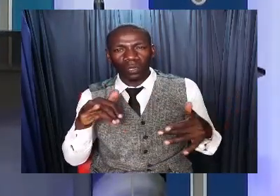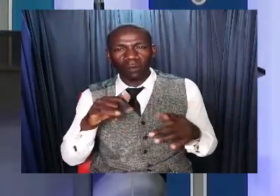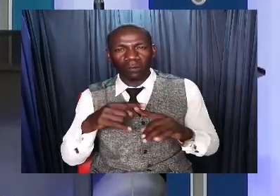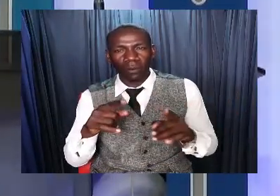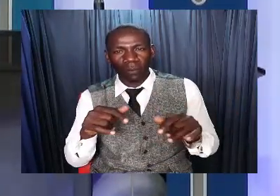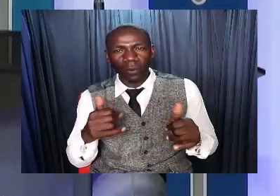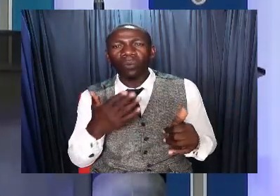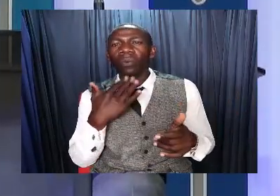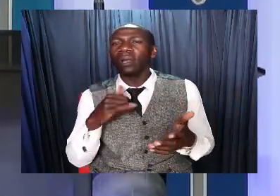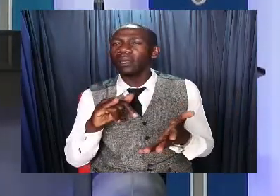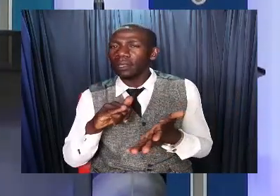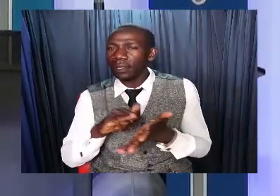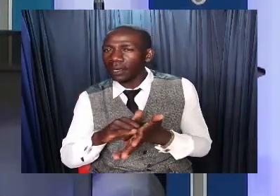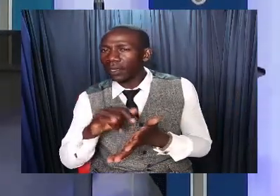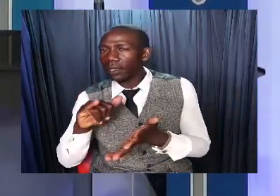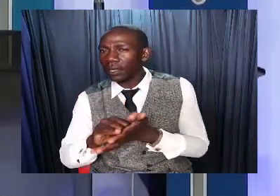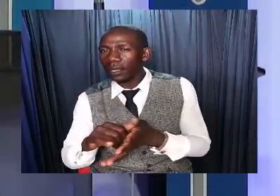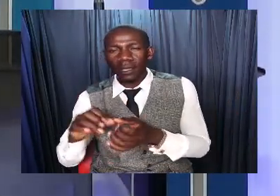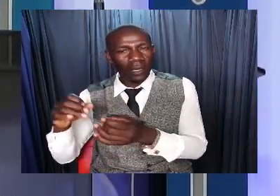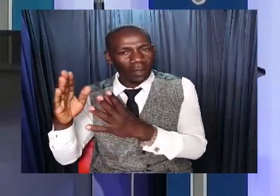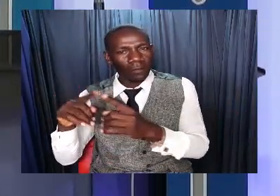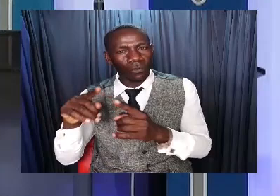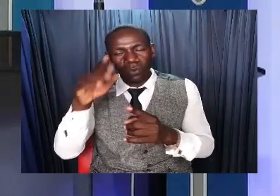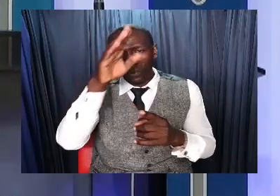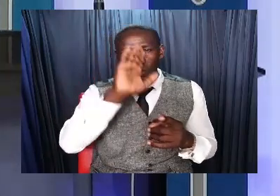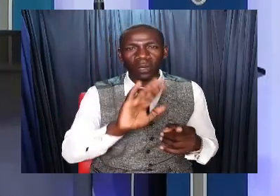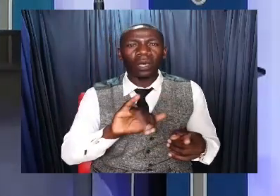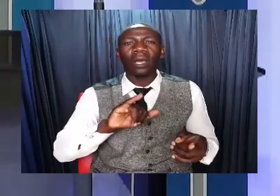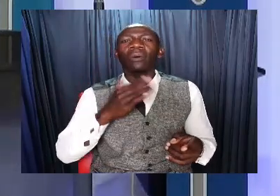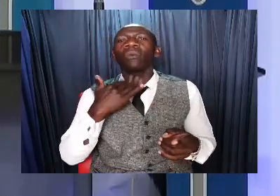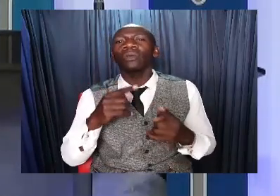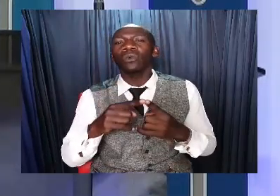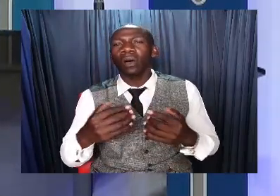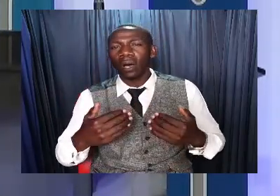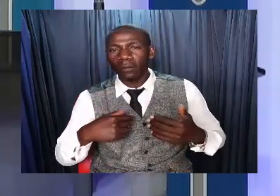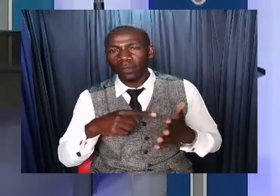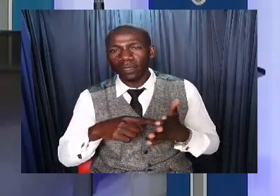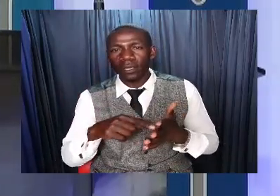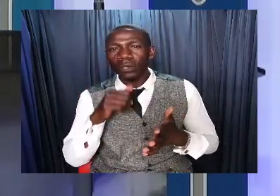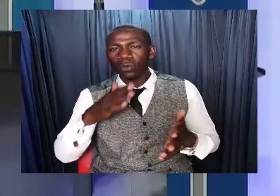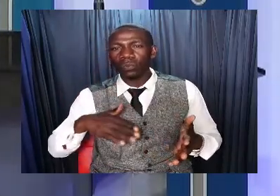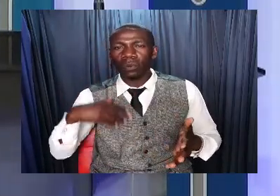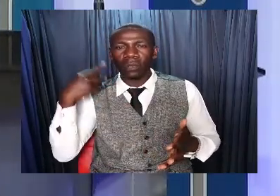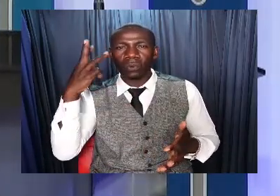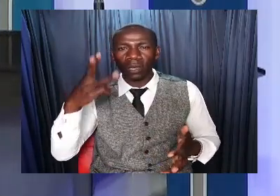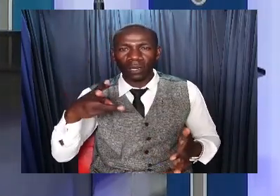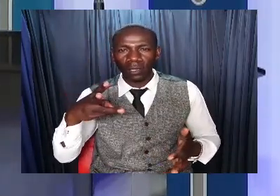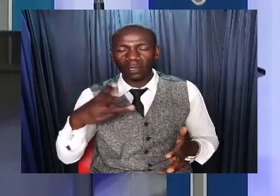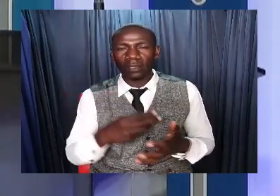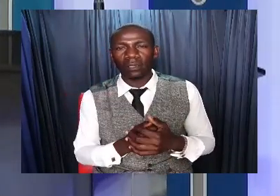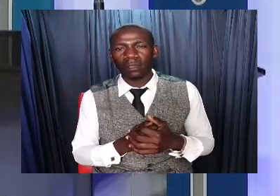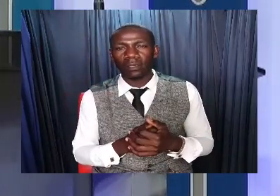una haja ile na ile. Find your desires. Lakini achia Mungu. But dedicate to God. Mimi nataka niwe vile. I want to be this. Lakini si mapenzi yangu. But not my